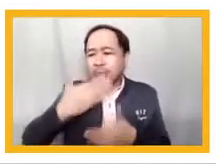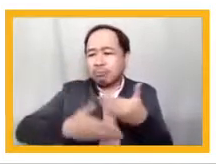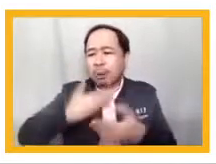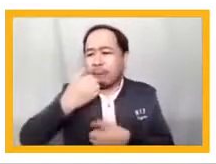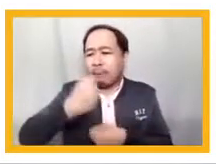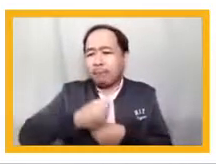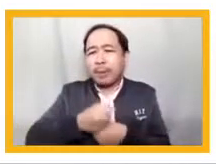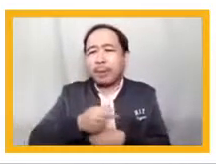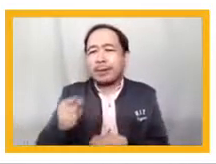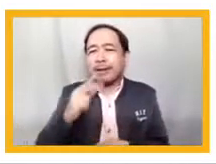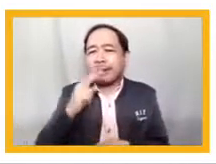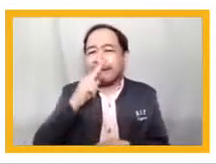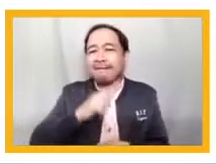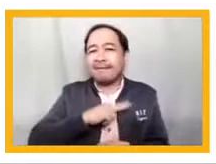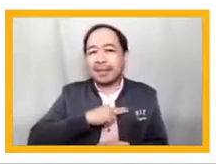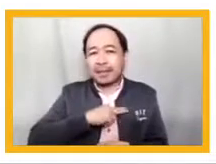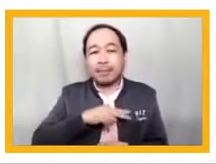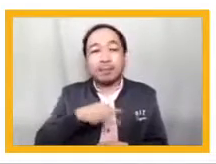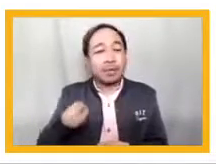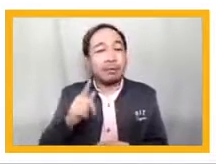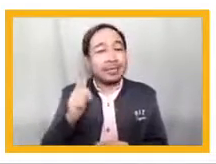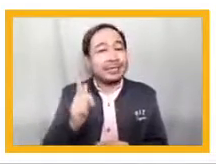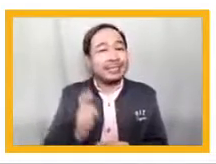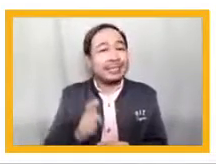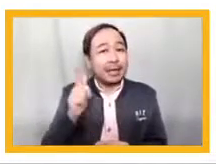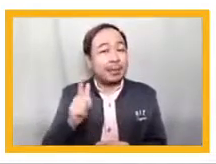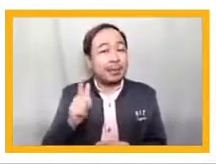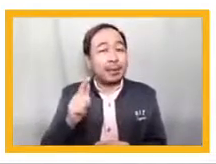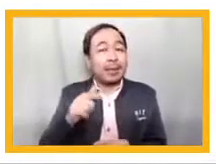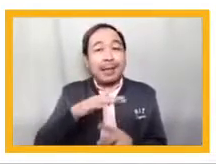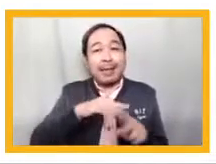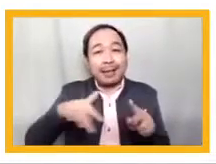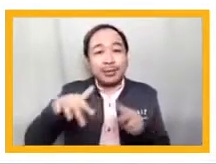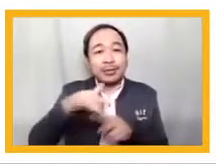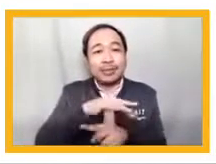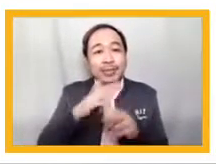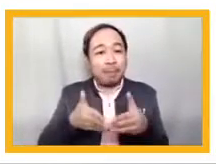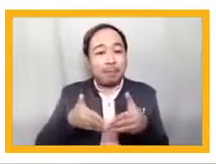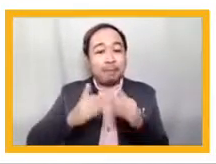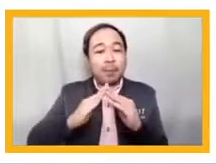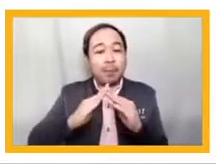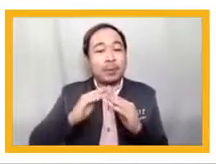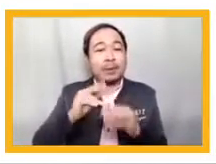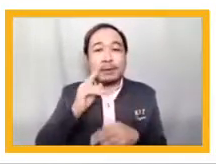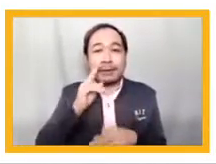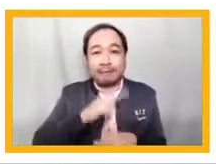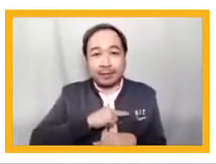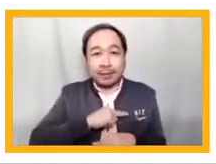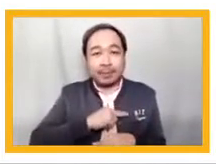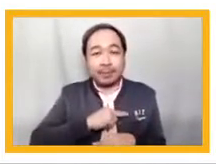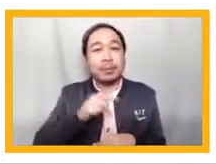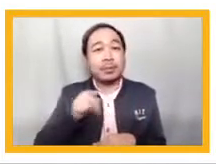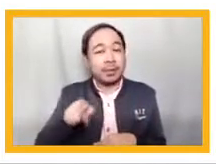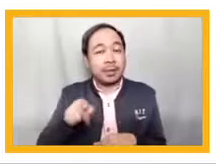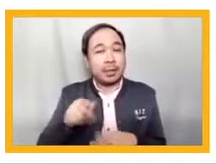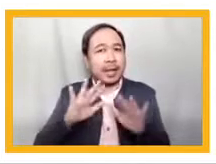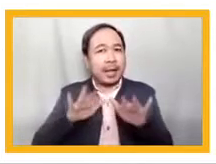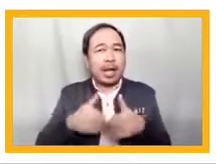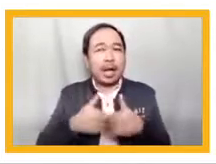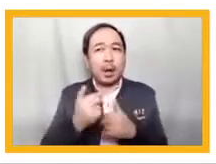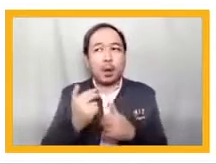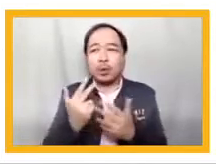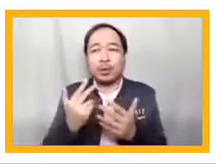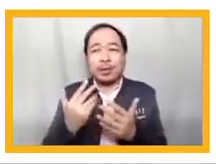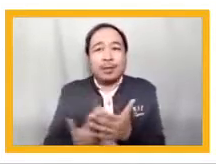is an enthusiastic startup ecosystem builder in Vietnam, and is really at this interface between startup industry